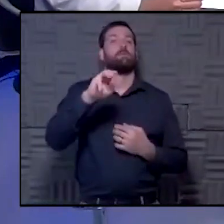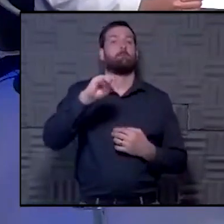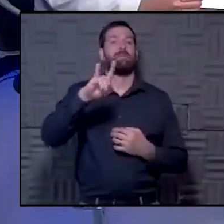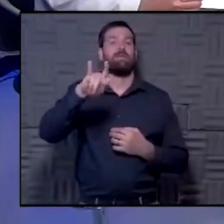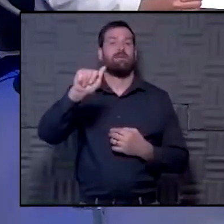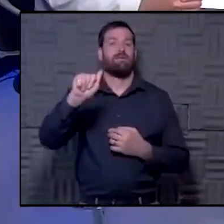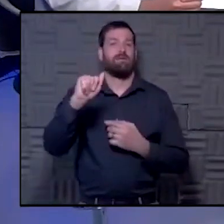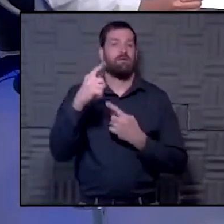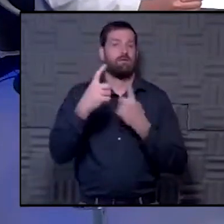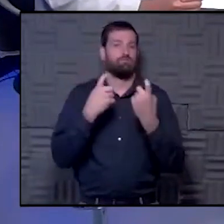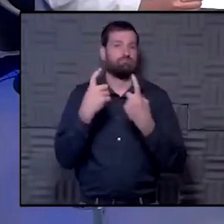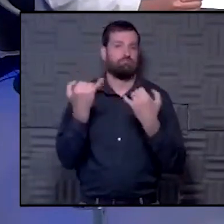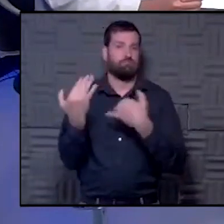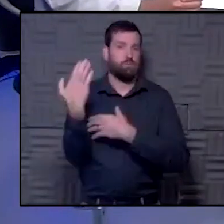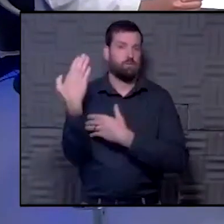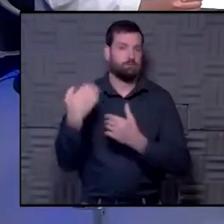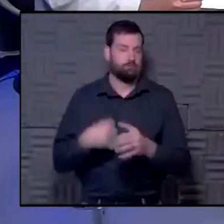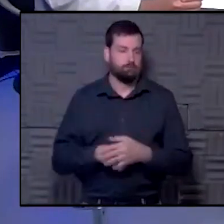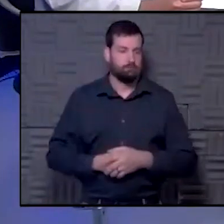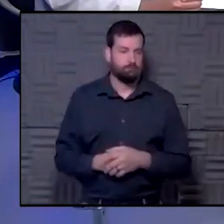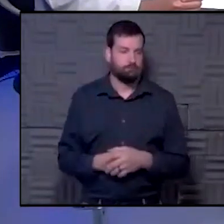morning.